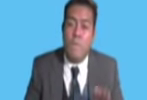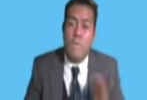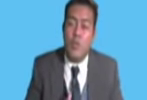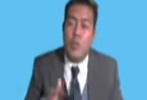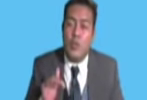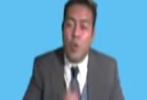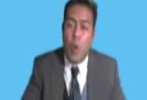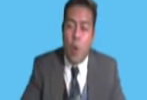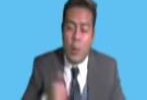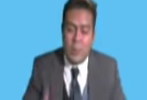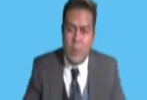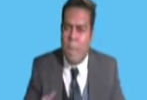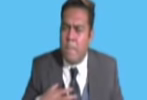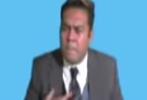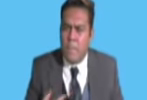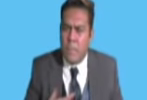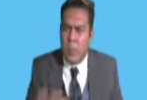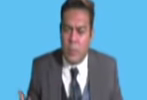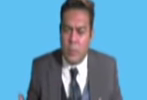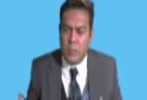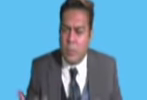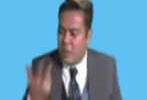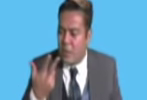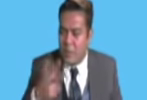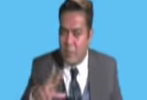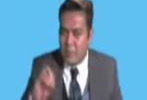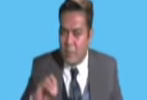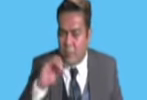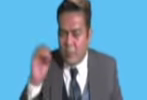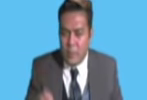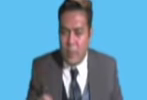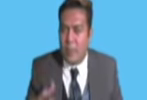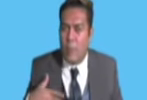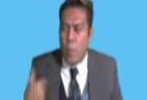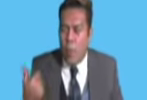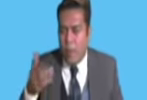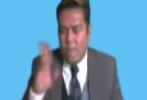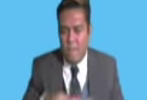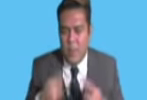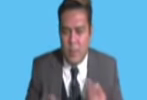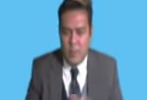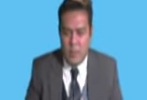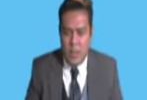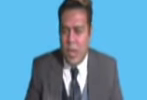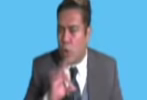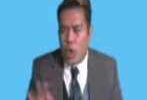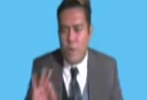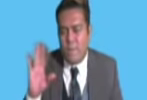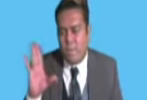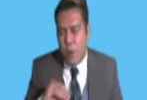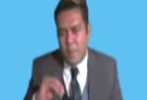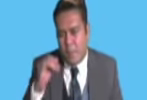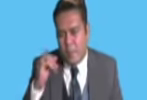scholarship, are mostly, at least 80% are from well-to-do family and are not from